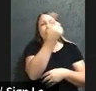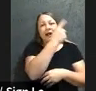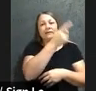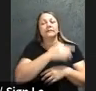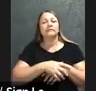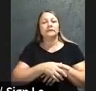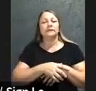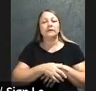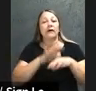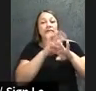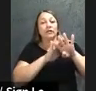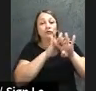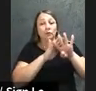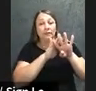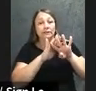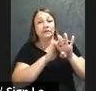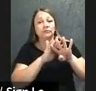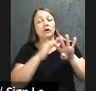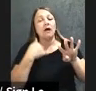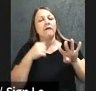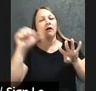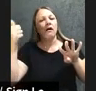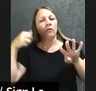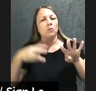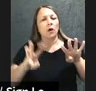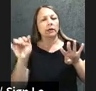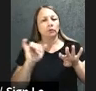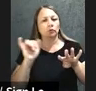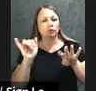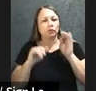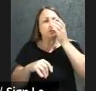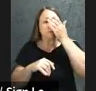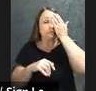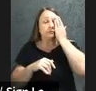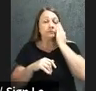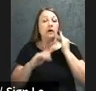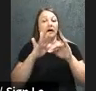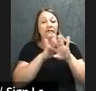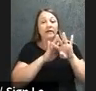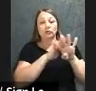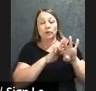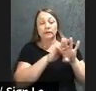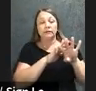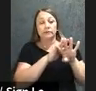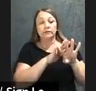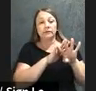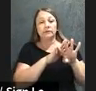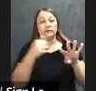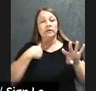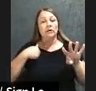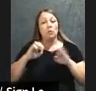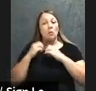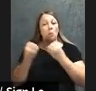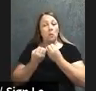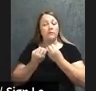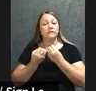for filtration, there are other methods. And, we have, in my office, I have, I think in